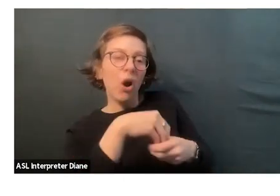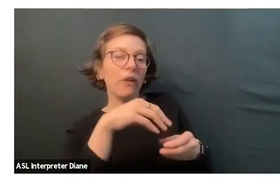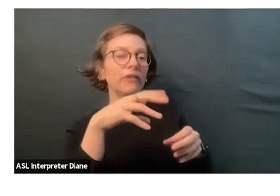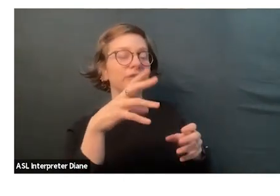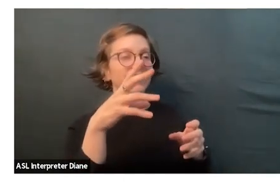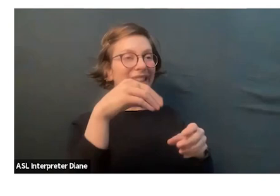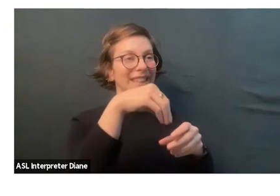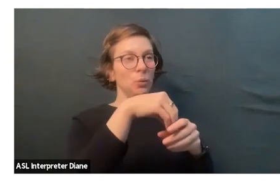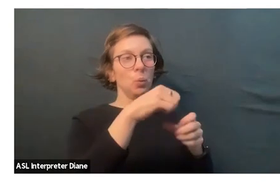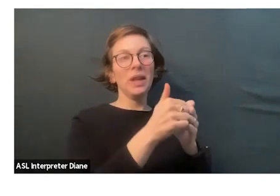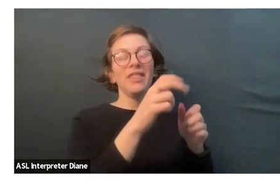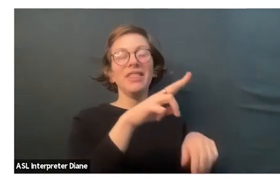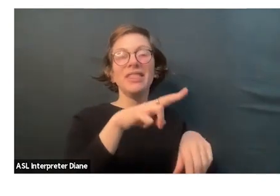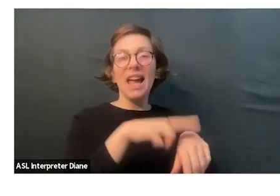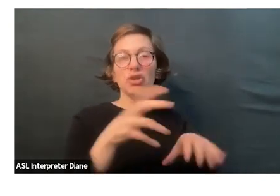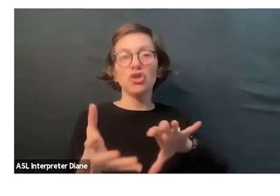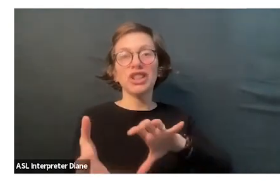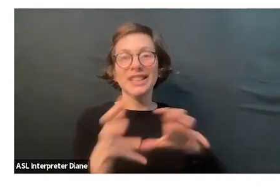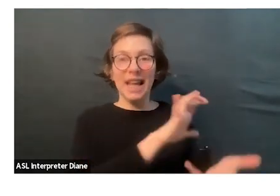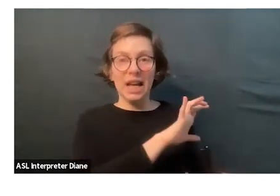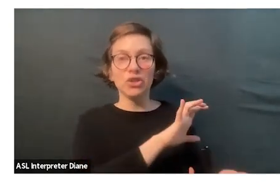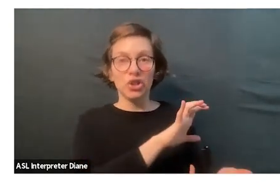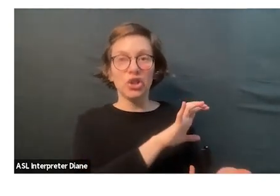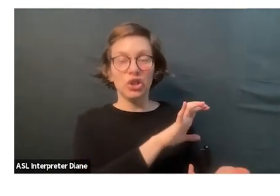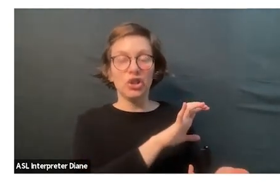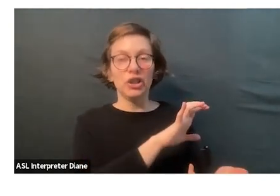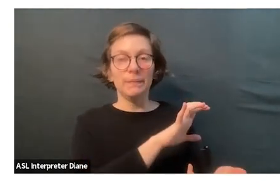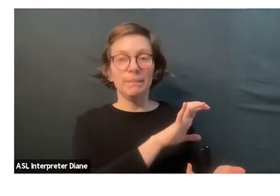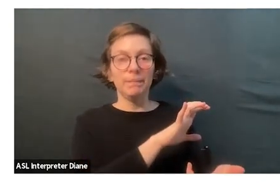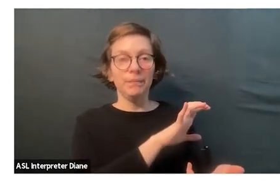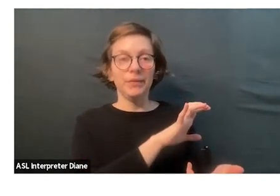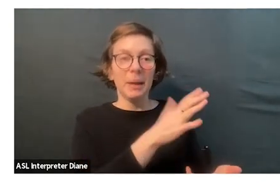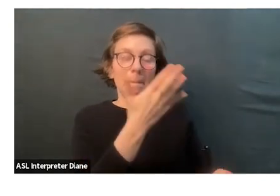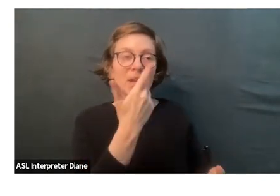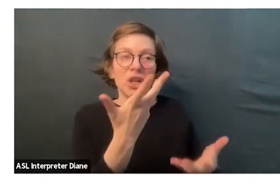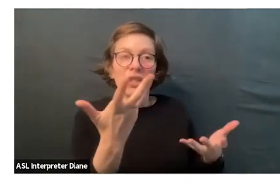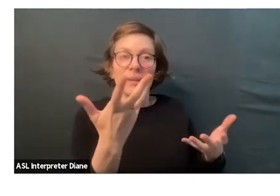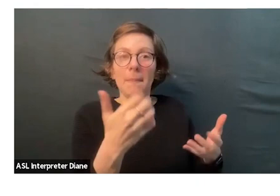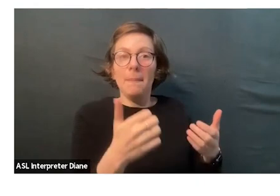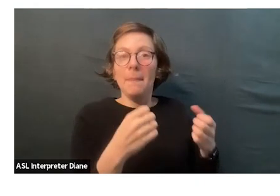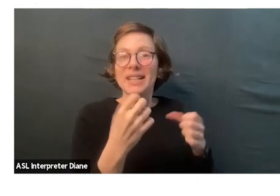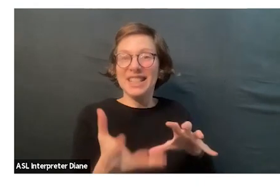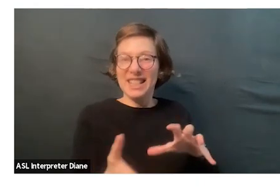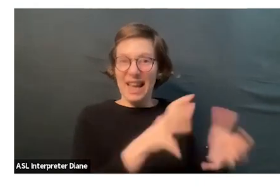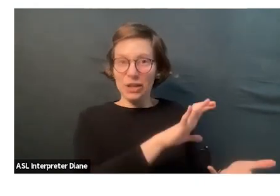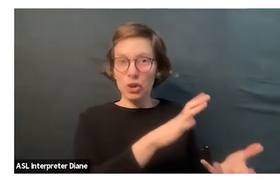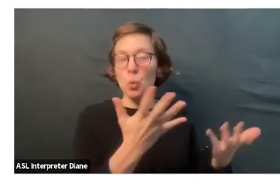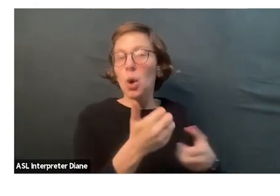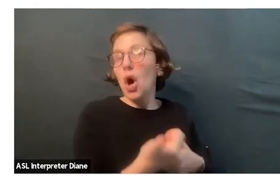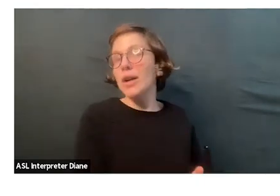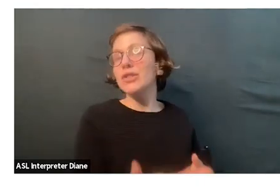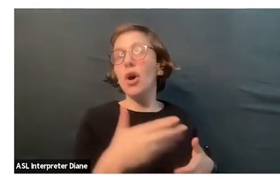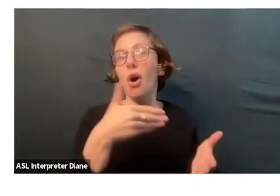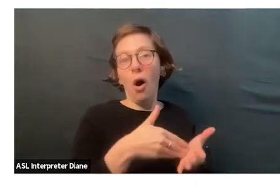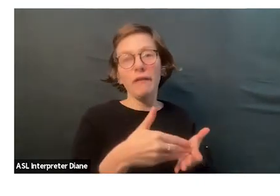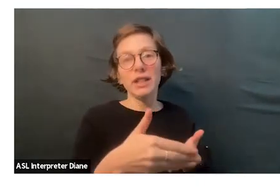anecdote. This past summer, I was in Barcelona for a course on the continued effects of